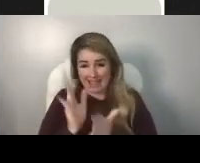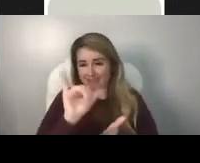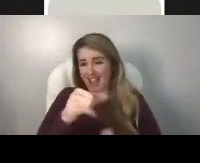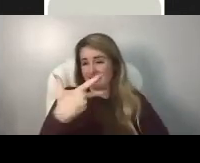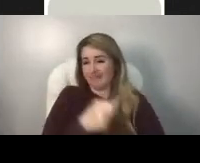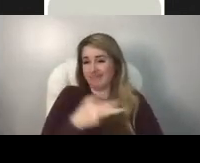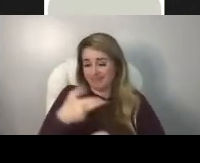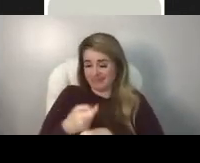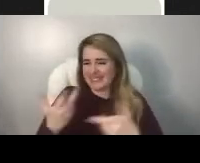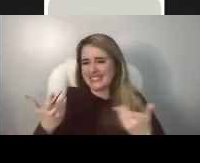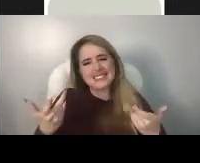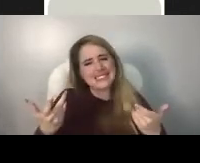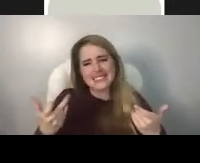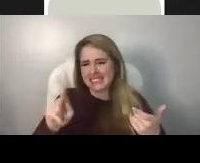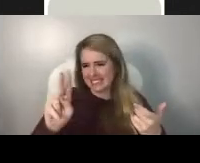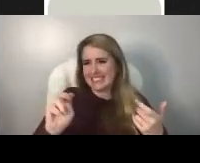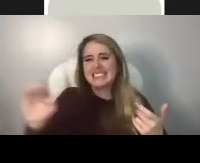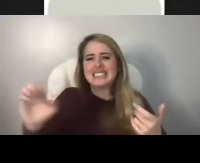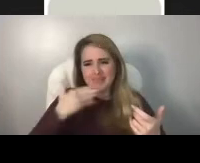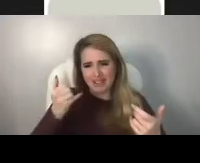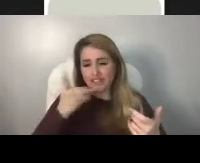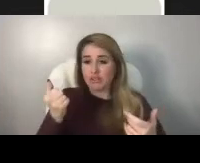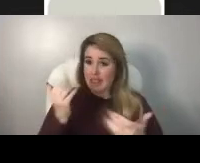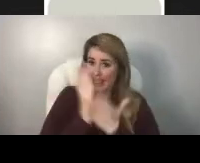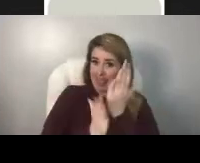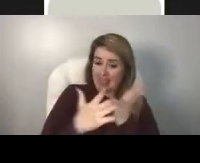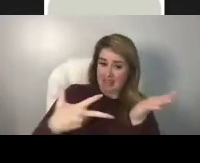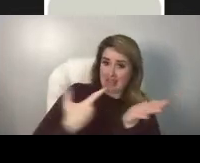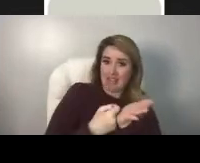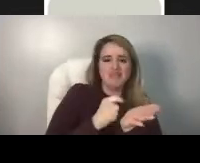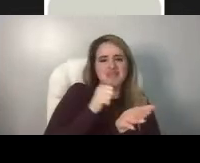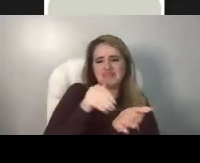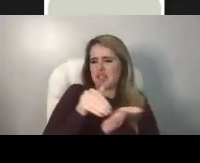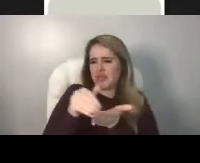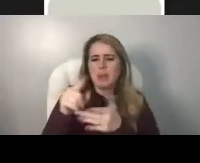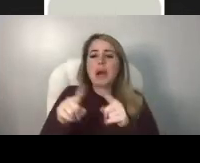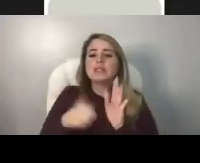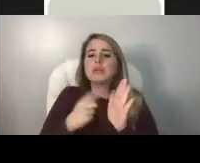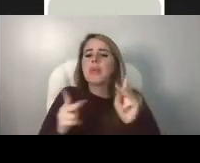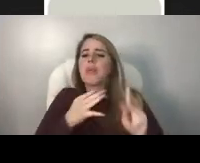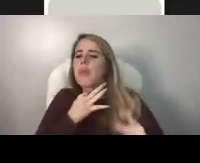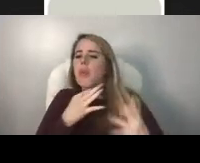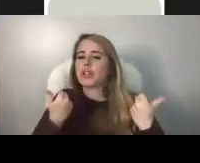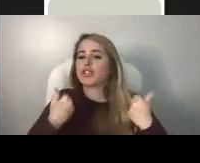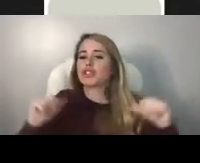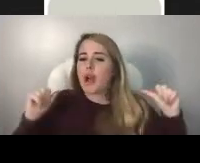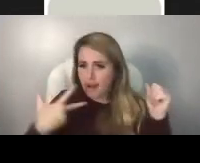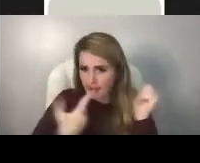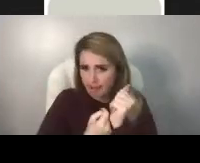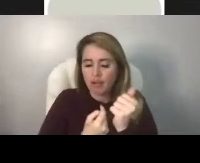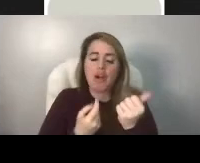So we rarely use them in the hand, but every now and then someone will come in and want to try it. And it's